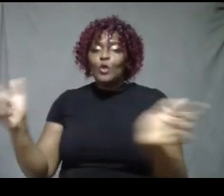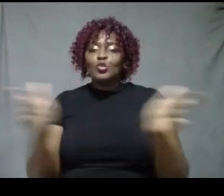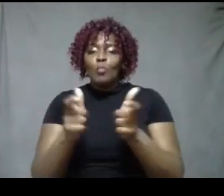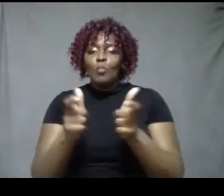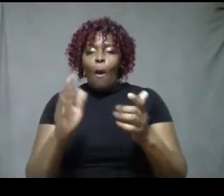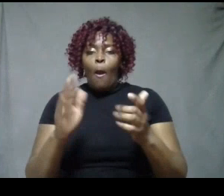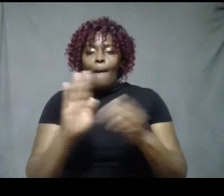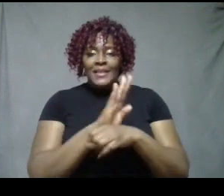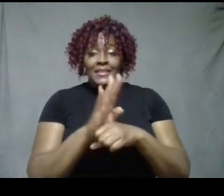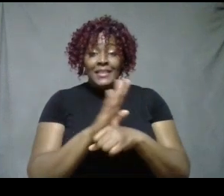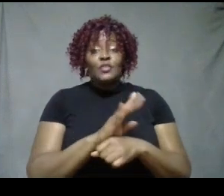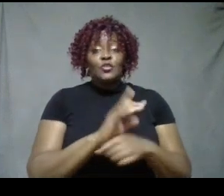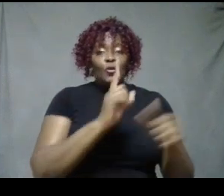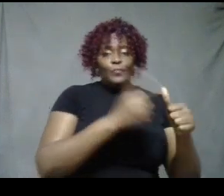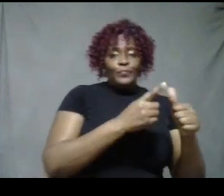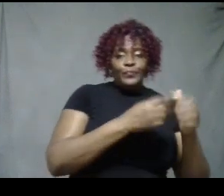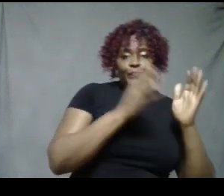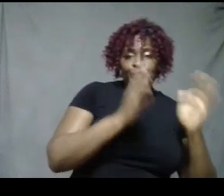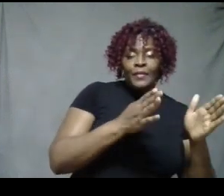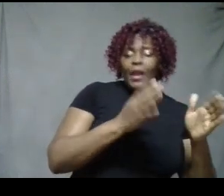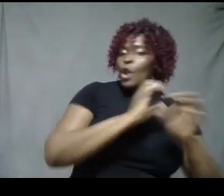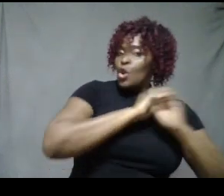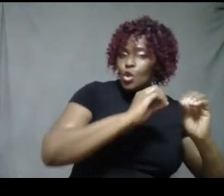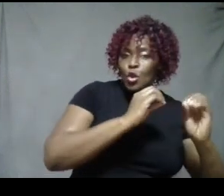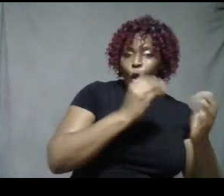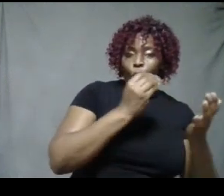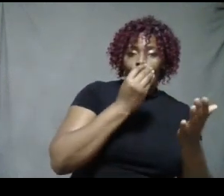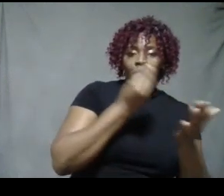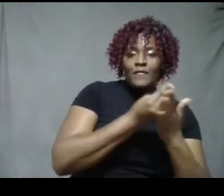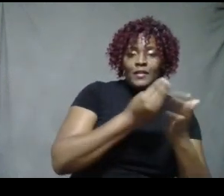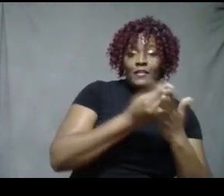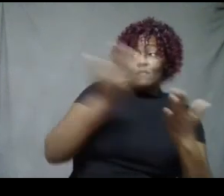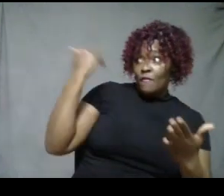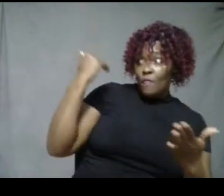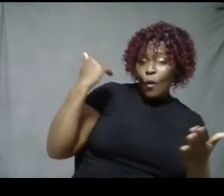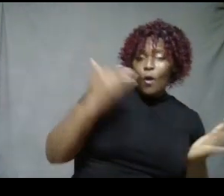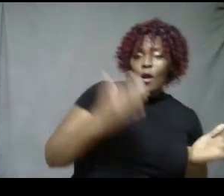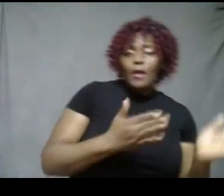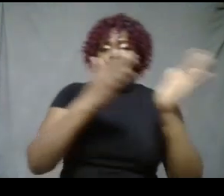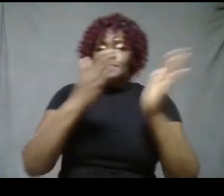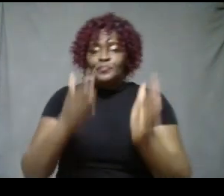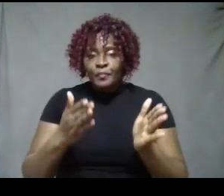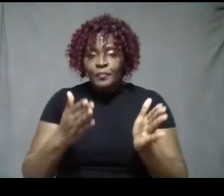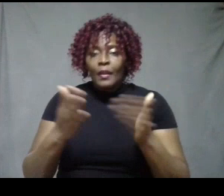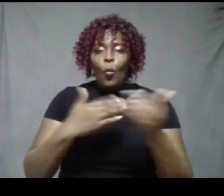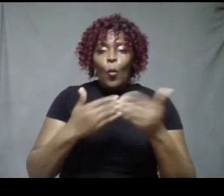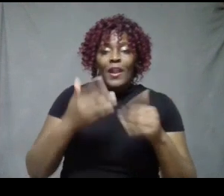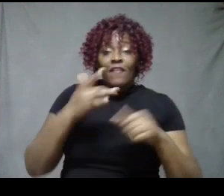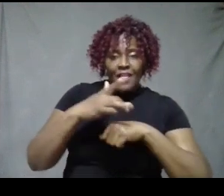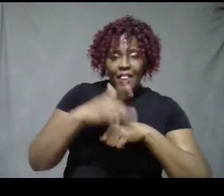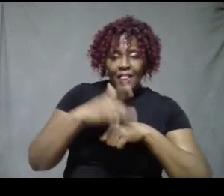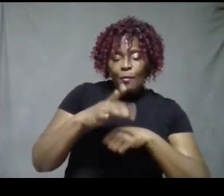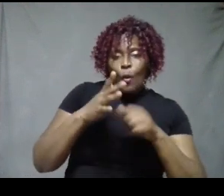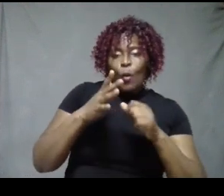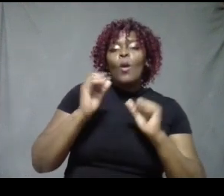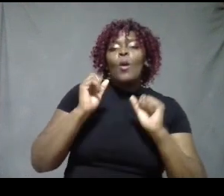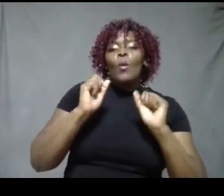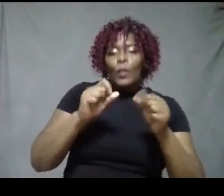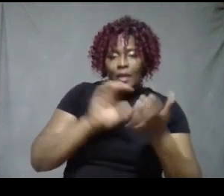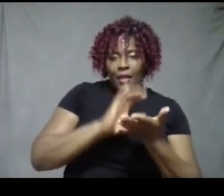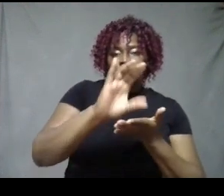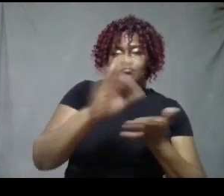for those who didn't receive any funding, and then having that second round for those, whatever funding is still available, we can go ahead and issue that